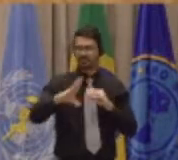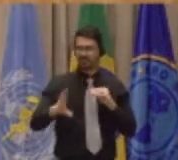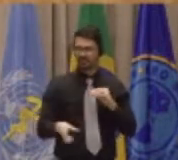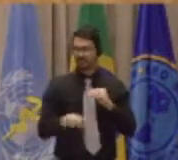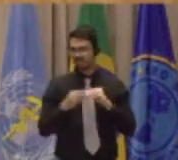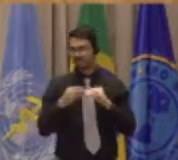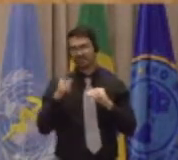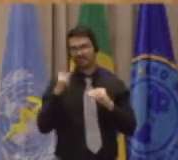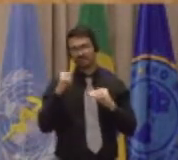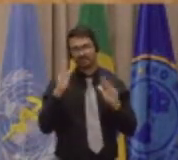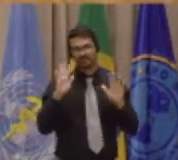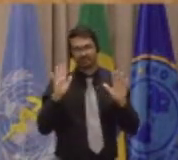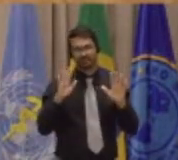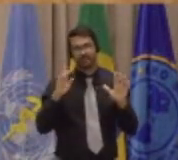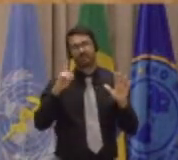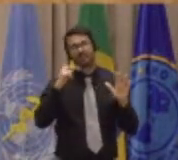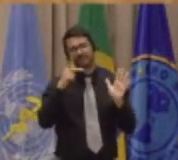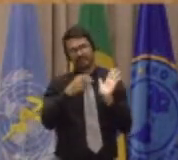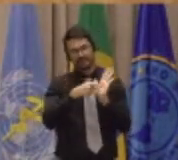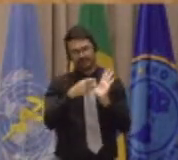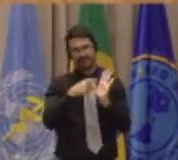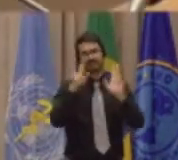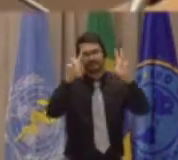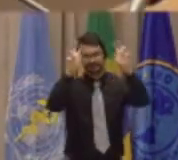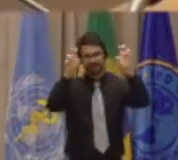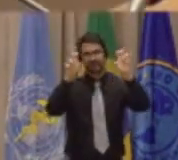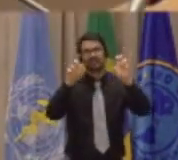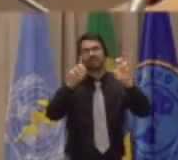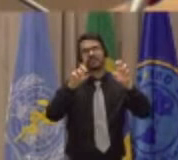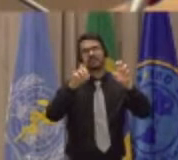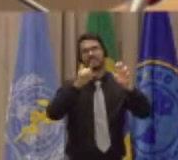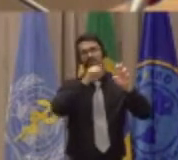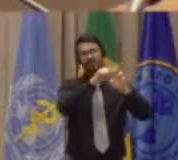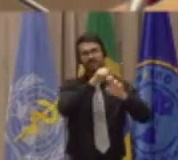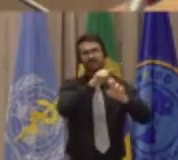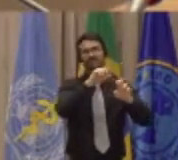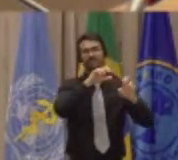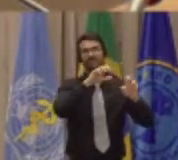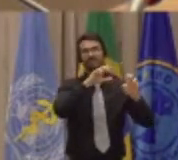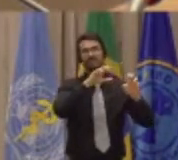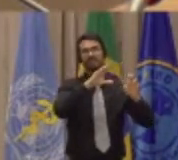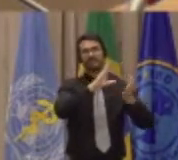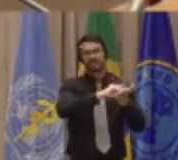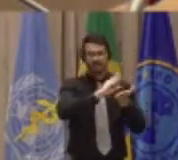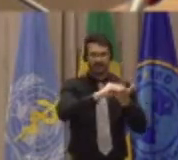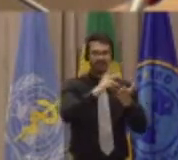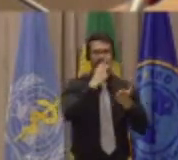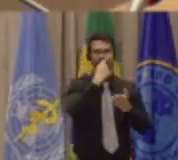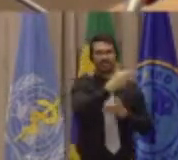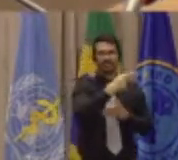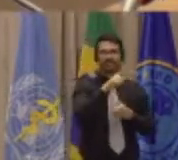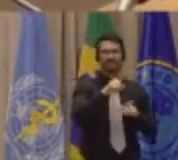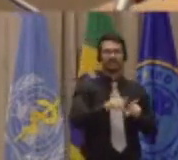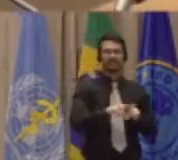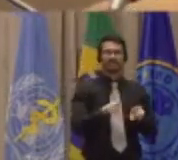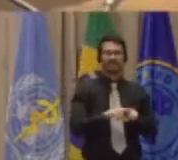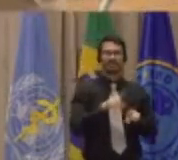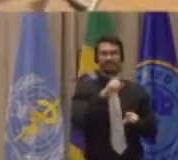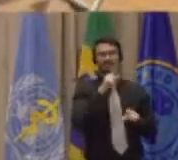Just a little thing. In fact, the this is